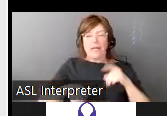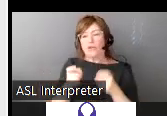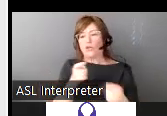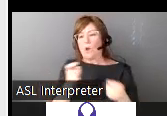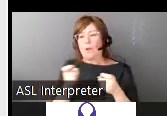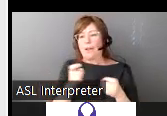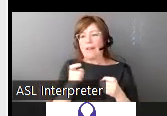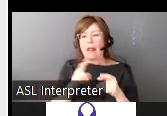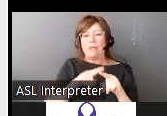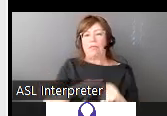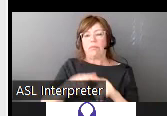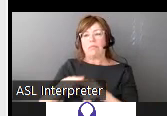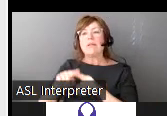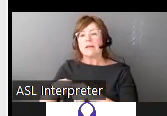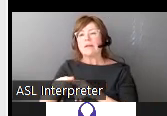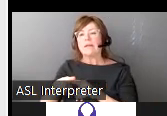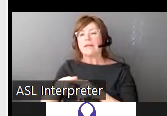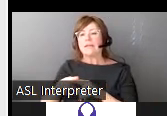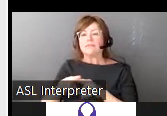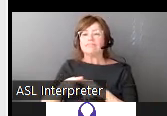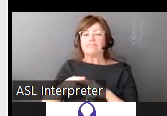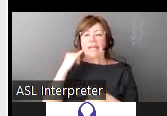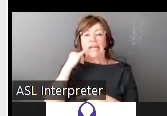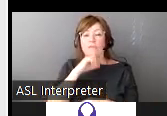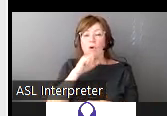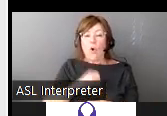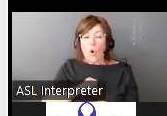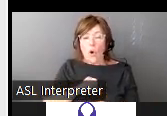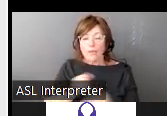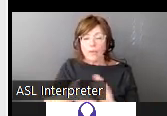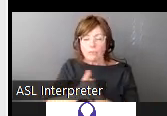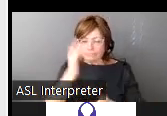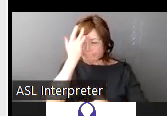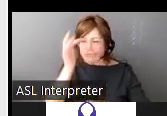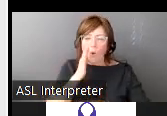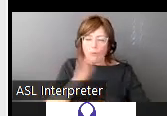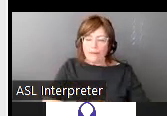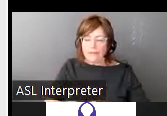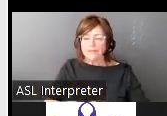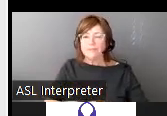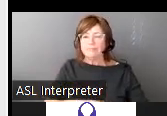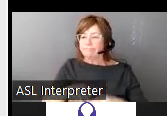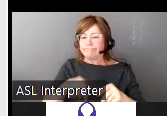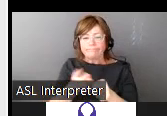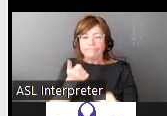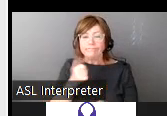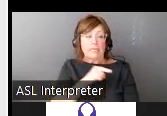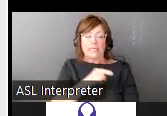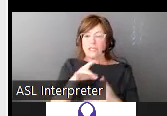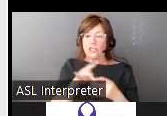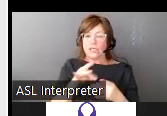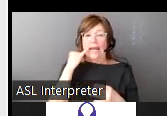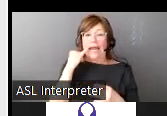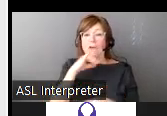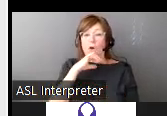and people inevitably experience physical illnesses when they grow older. As she stressed, when one gets